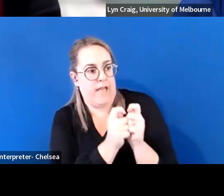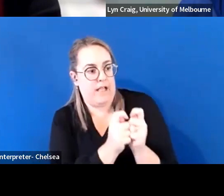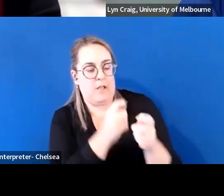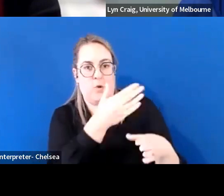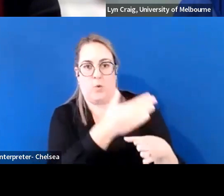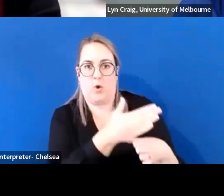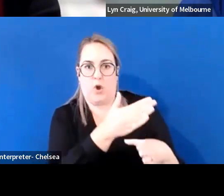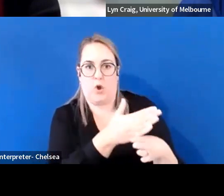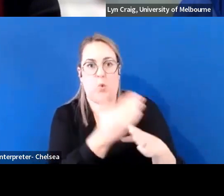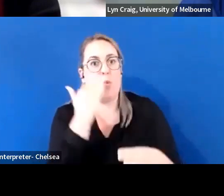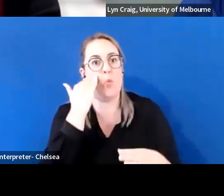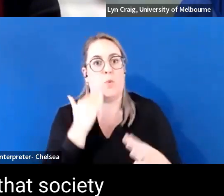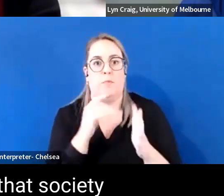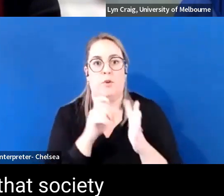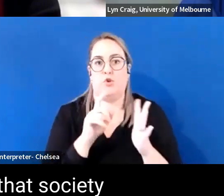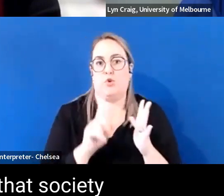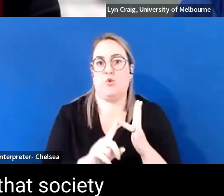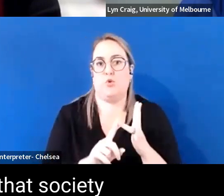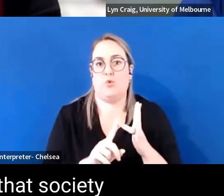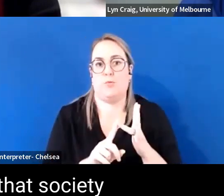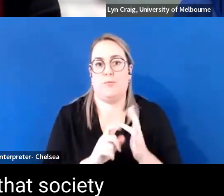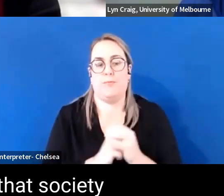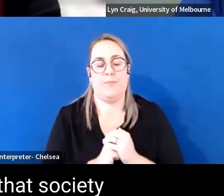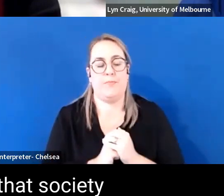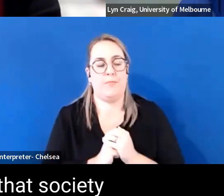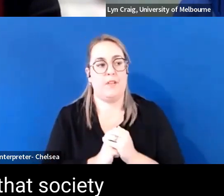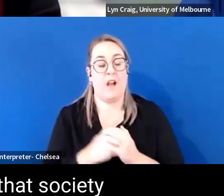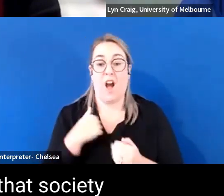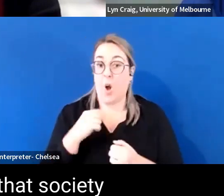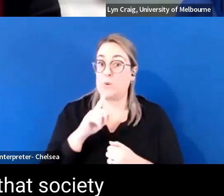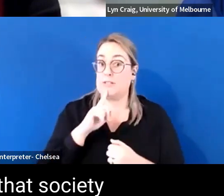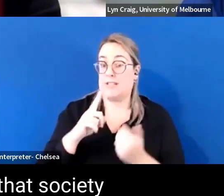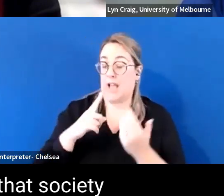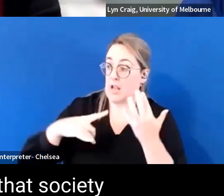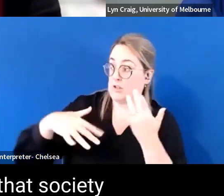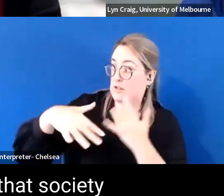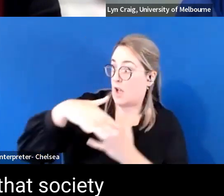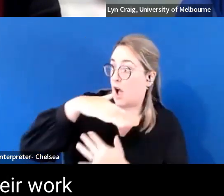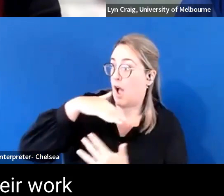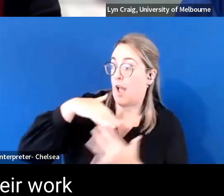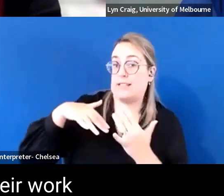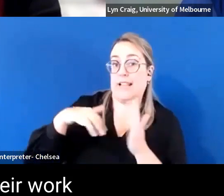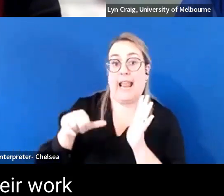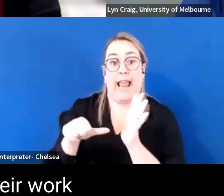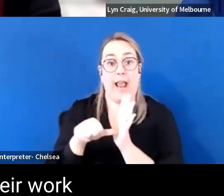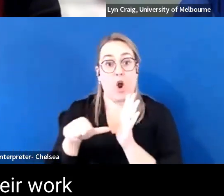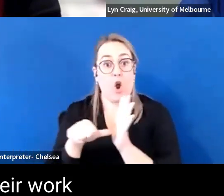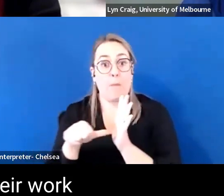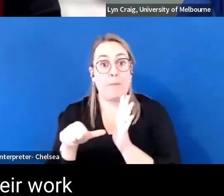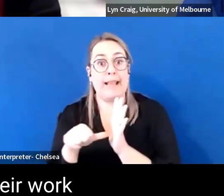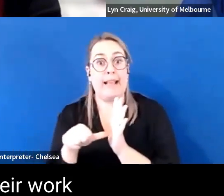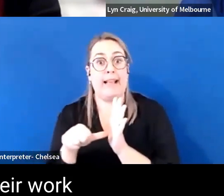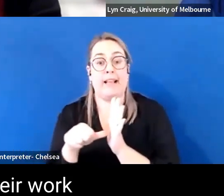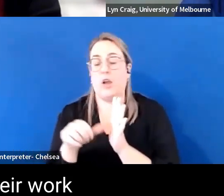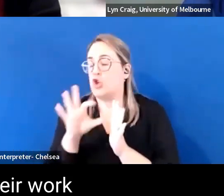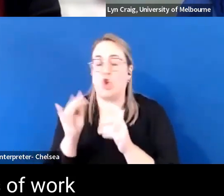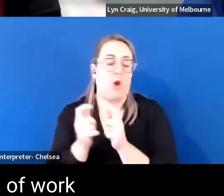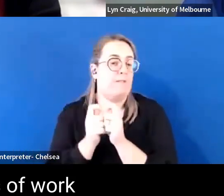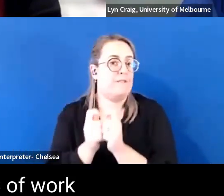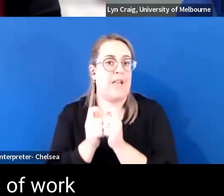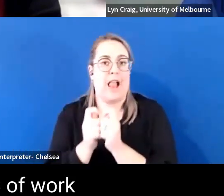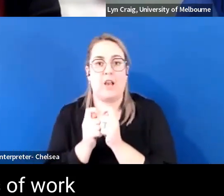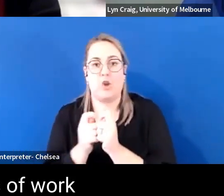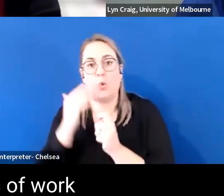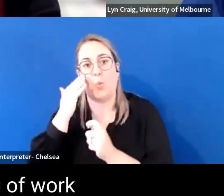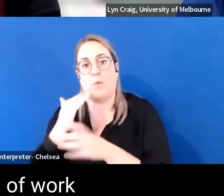women. And I would contend that society and economic systems don't value their work in the same way